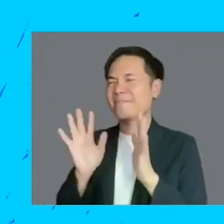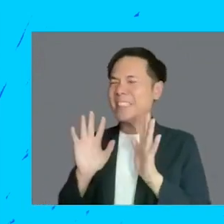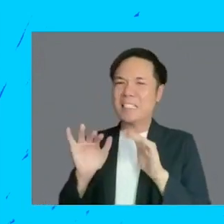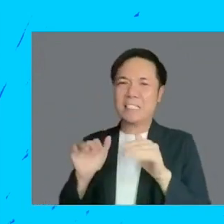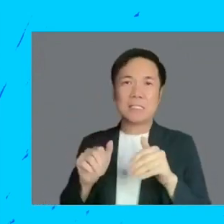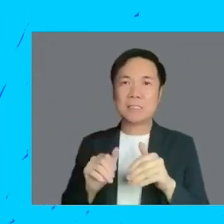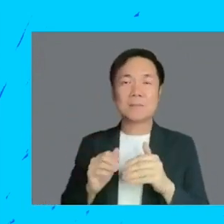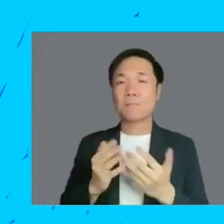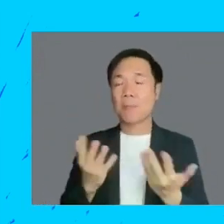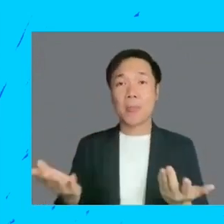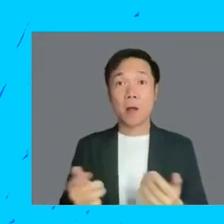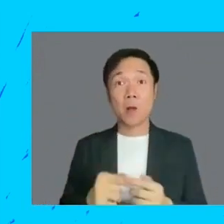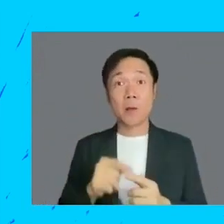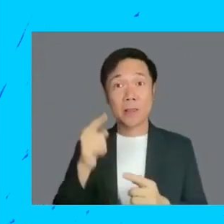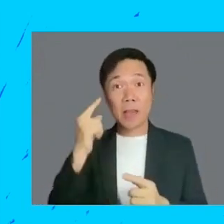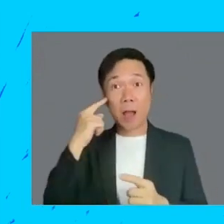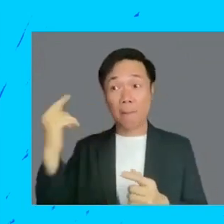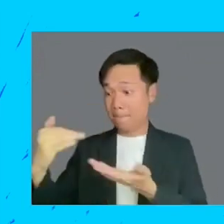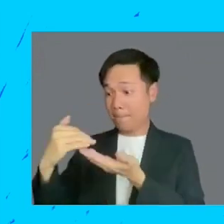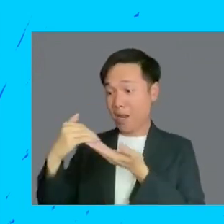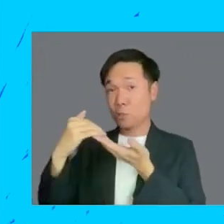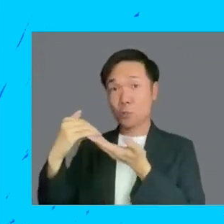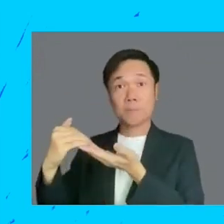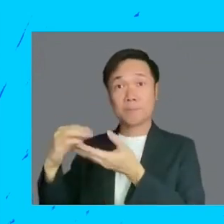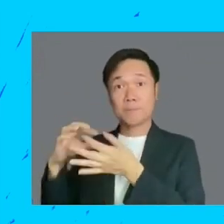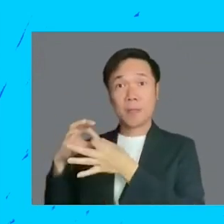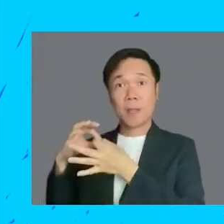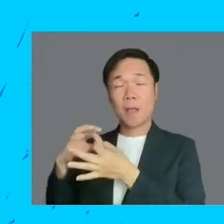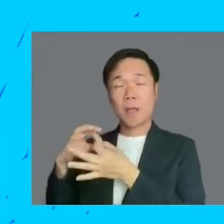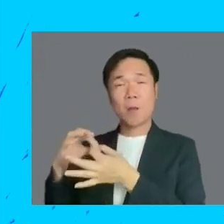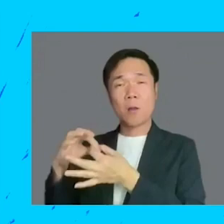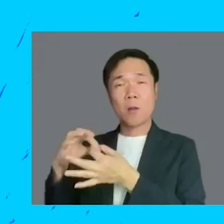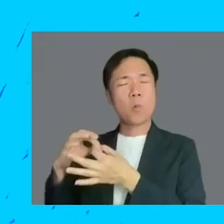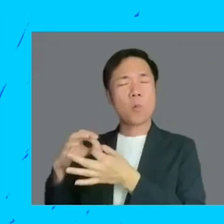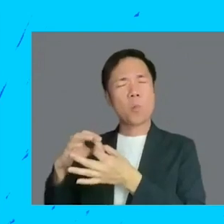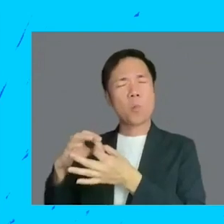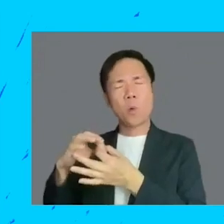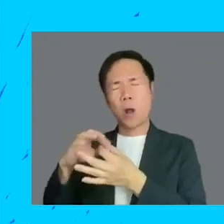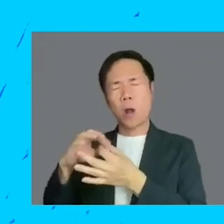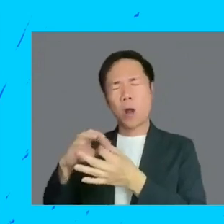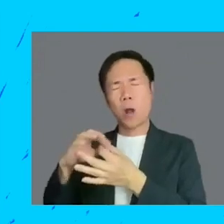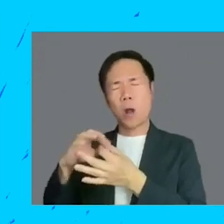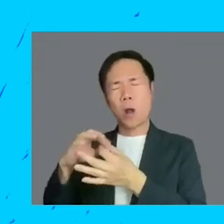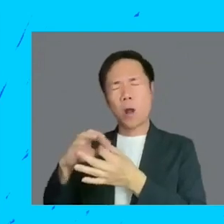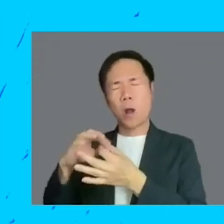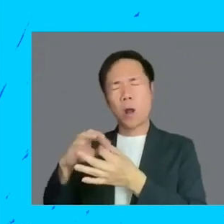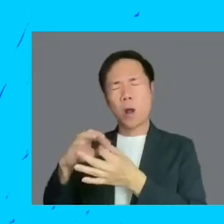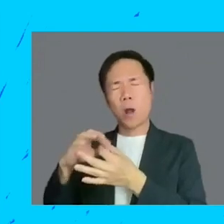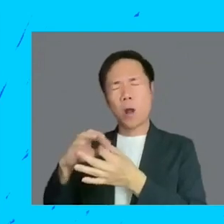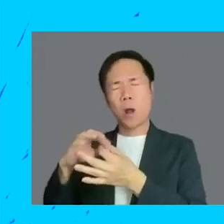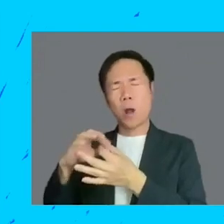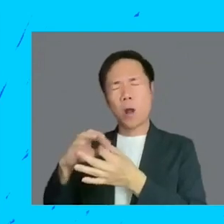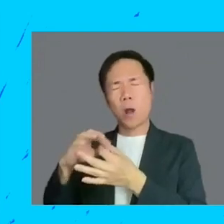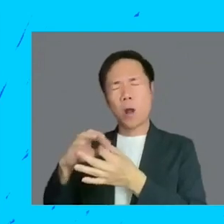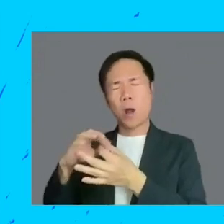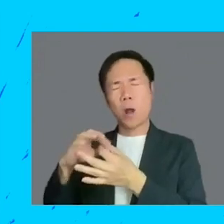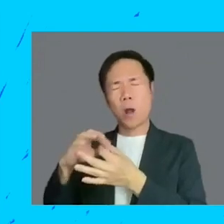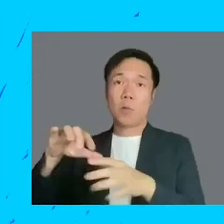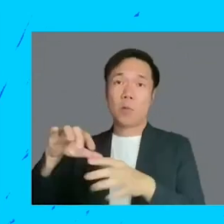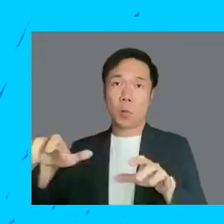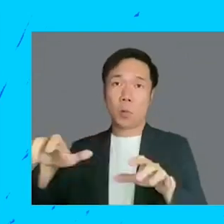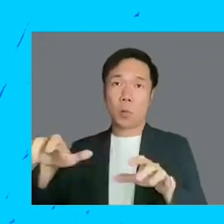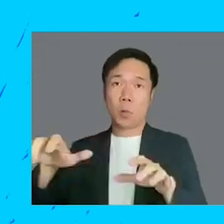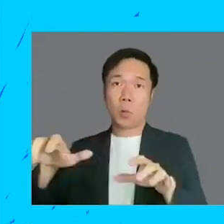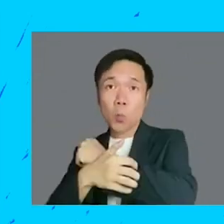partnership, which aims to reduce rates of HIV among adolescent girls and young women in high-burden countries,